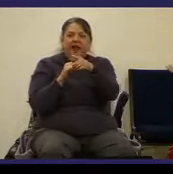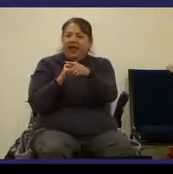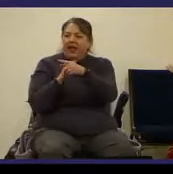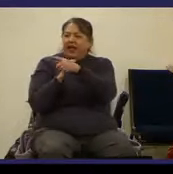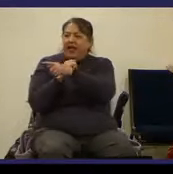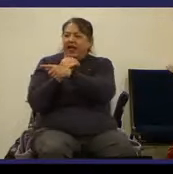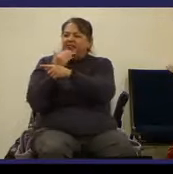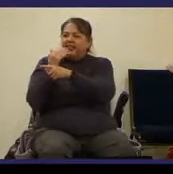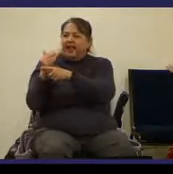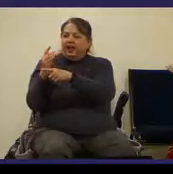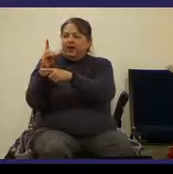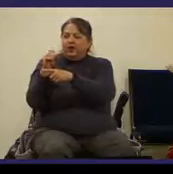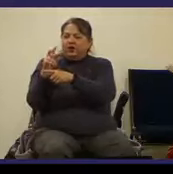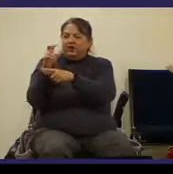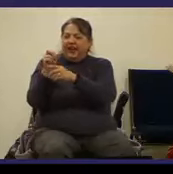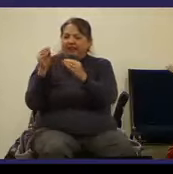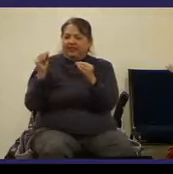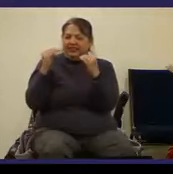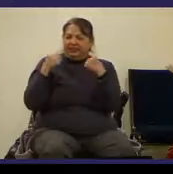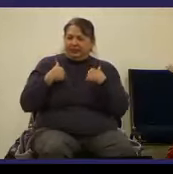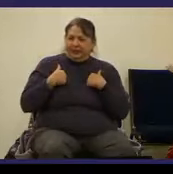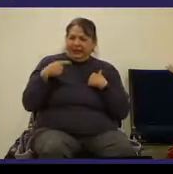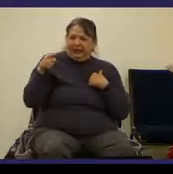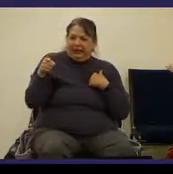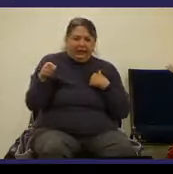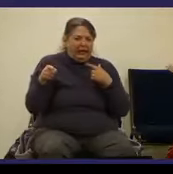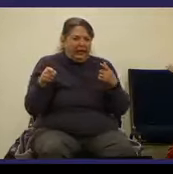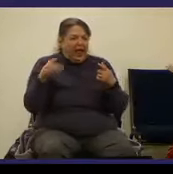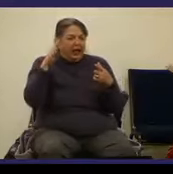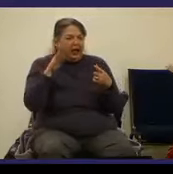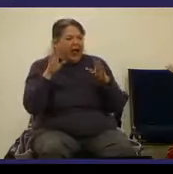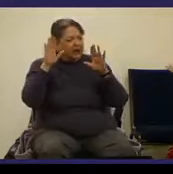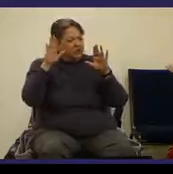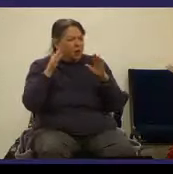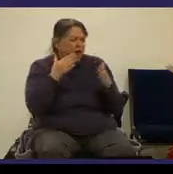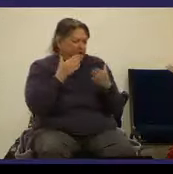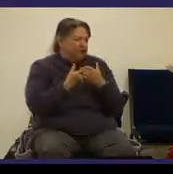Pastor Dave, for bringing that to my attention. God is good, right? So